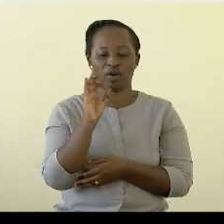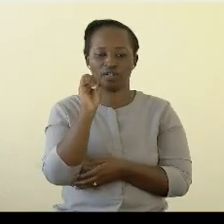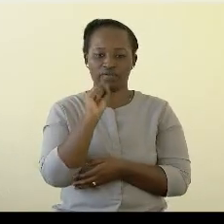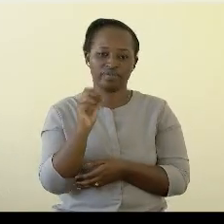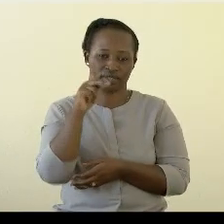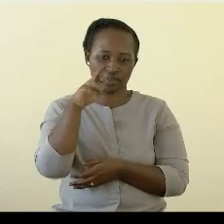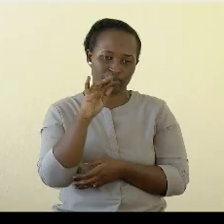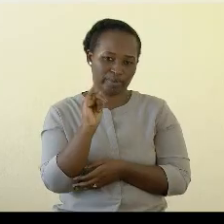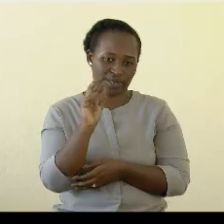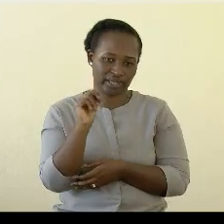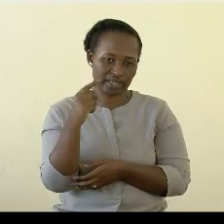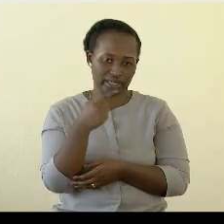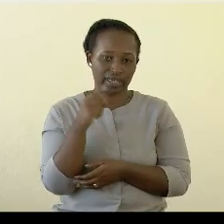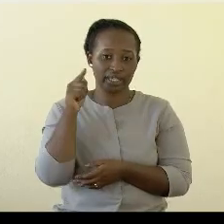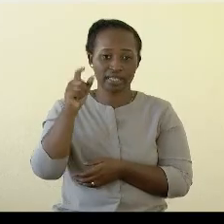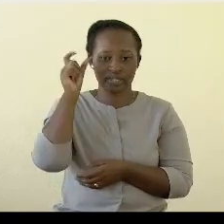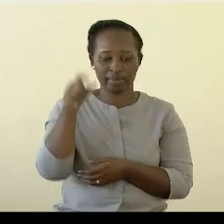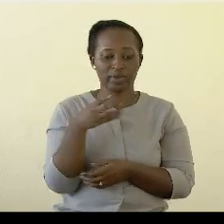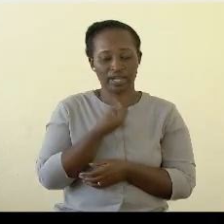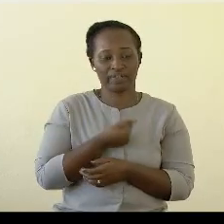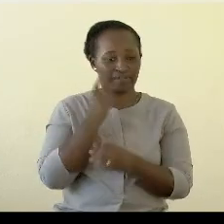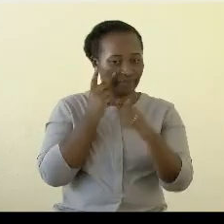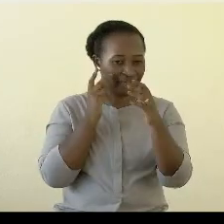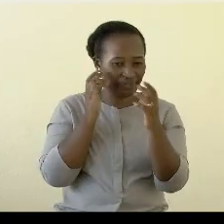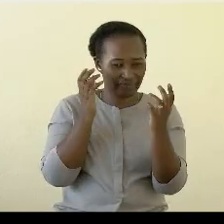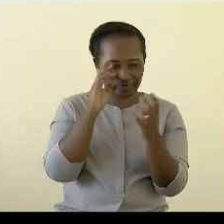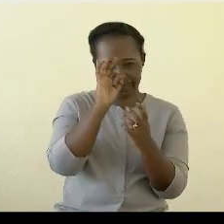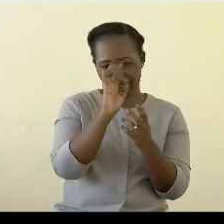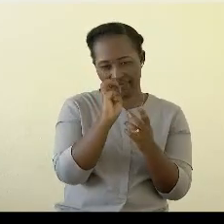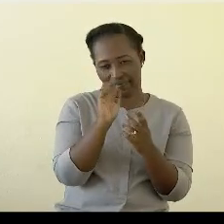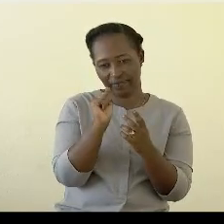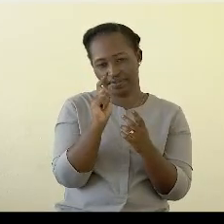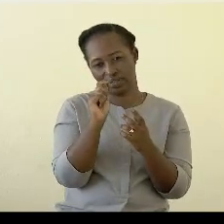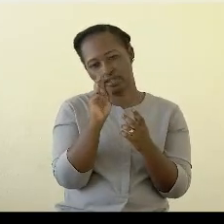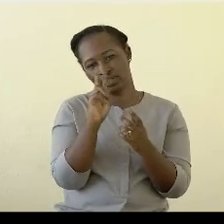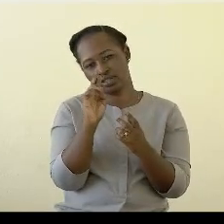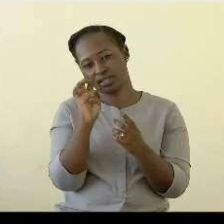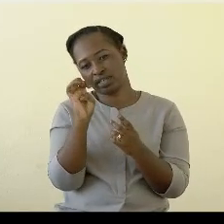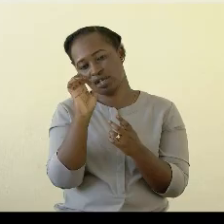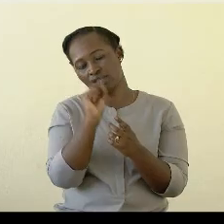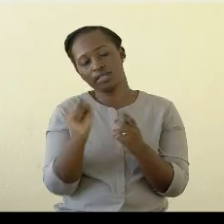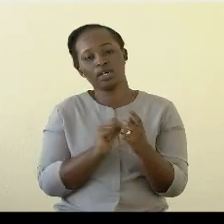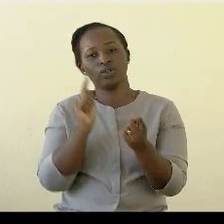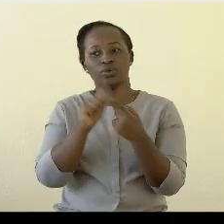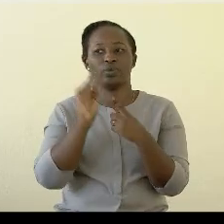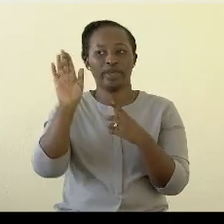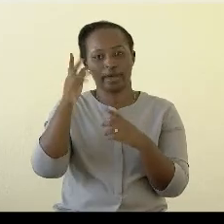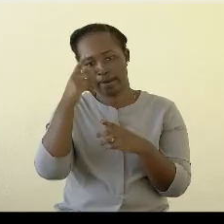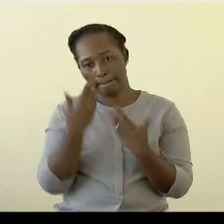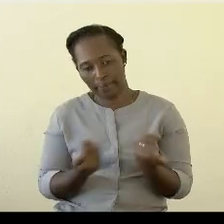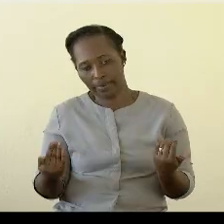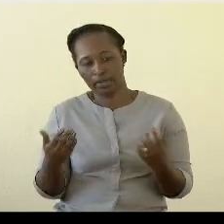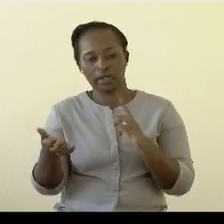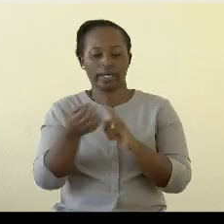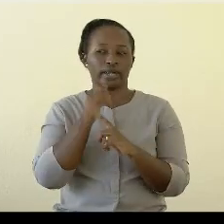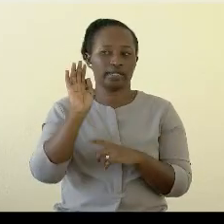on their features to the generation they have produced. And when they also grow, because they have the features they got from their parents and they're also